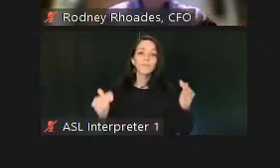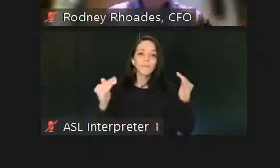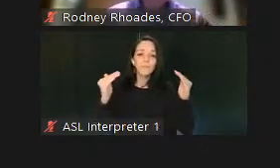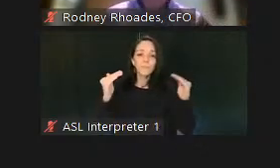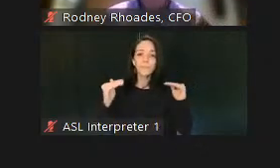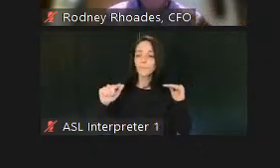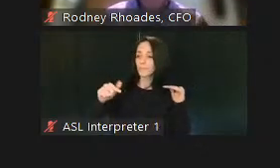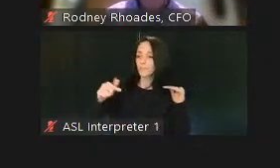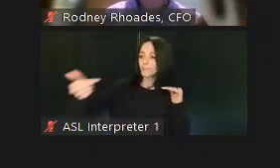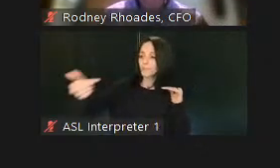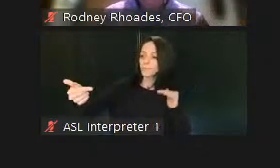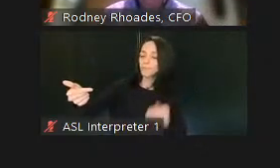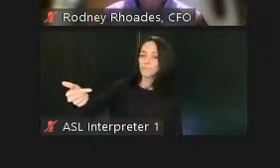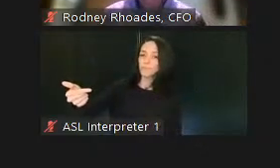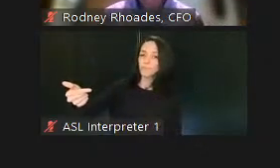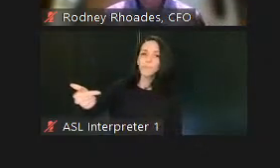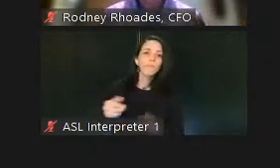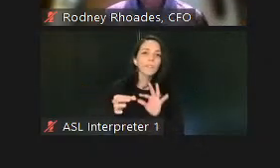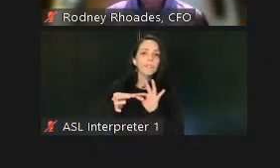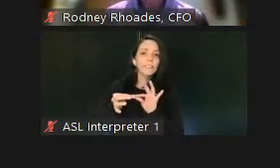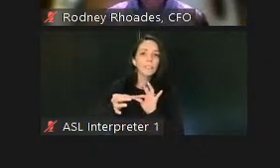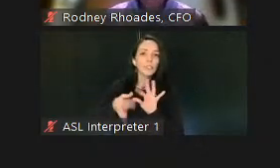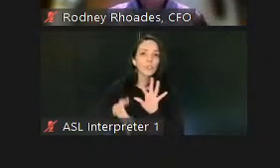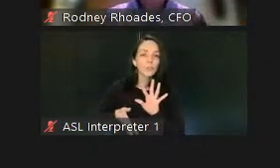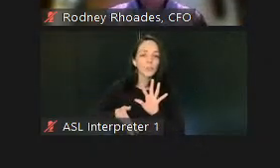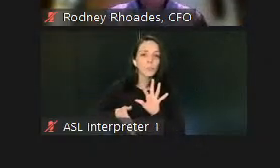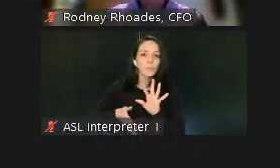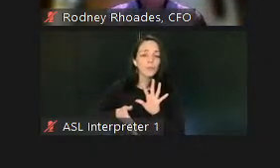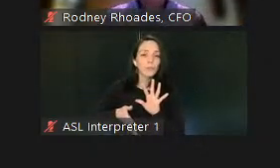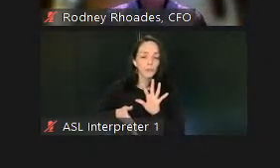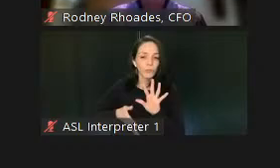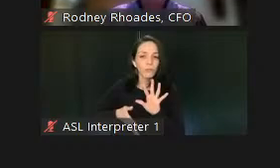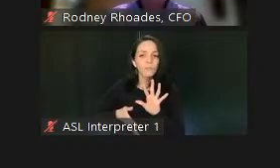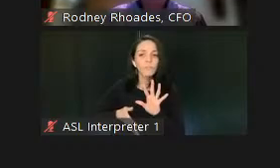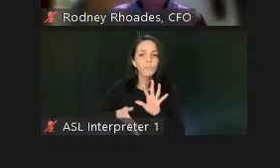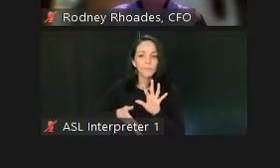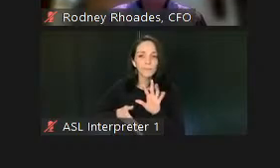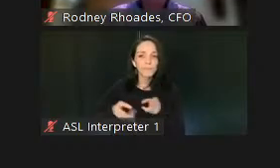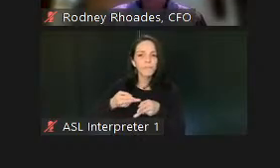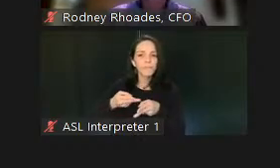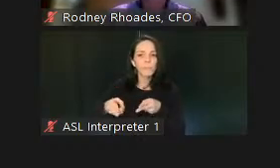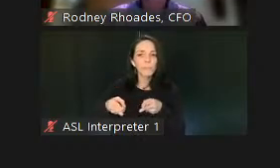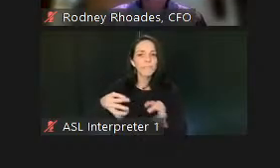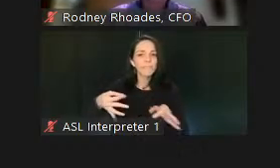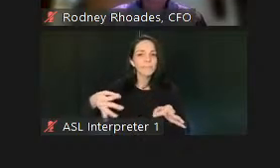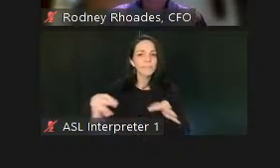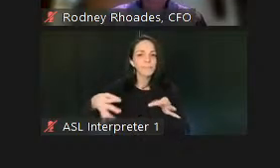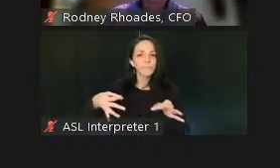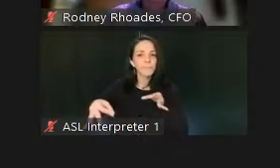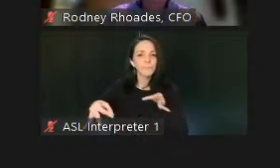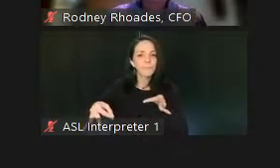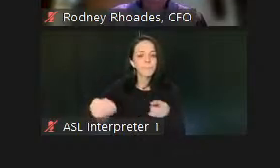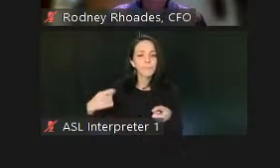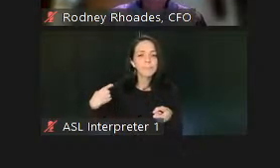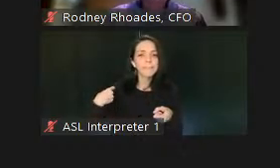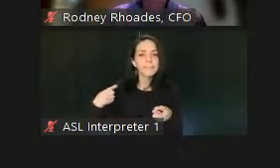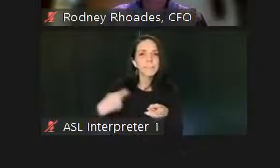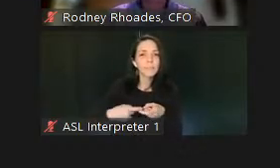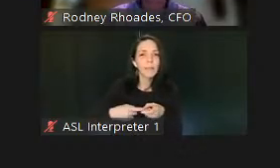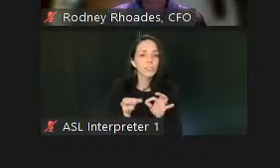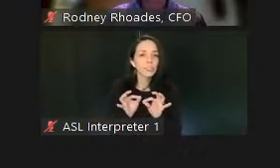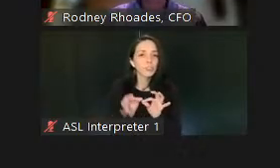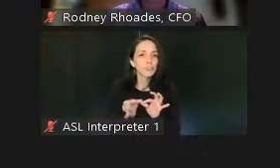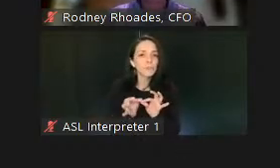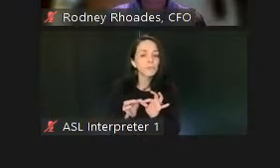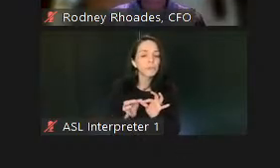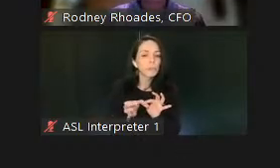it over to our interpreter and ask to give some brief instructions in Spanish for anyone